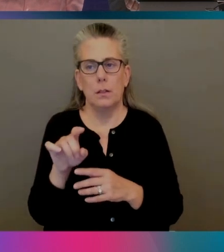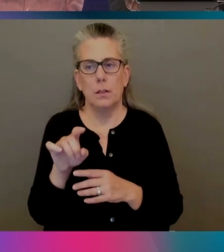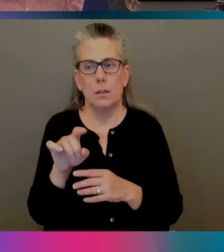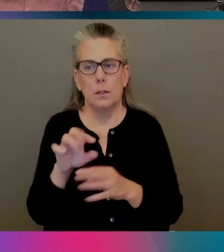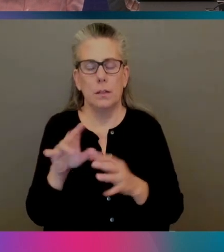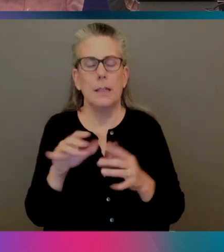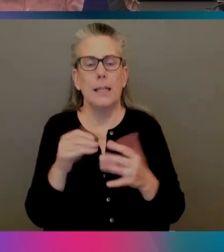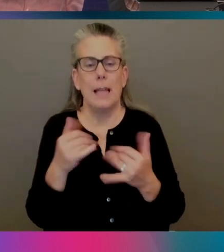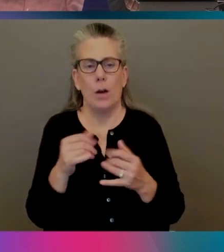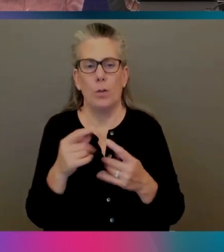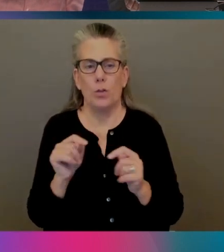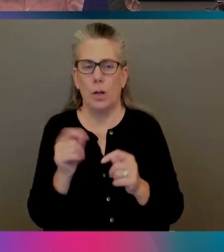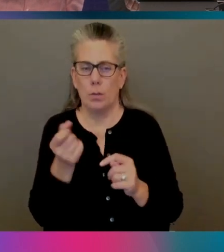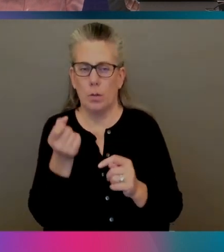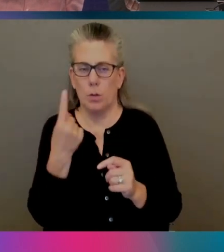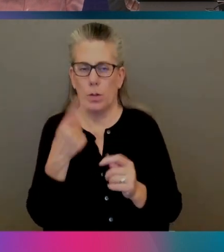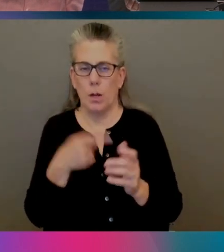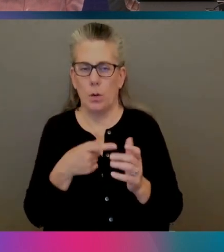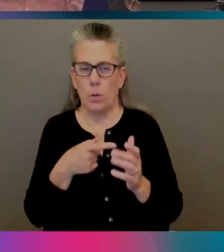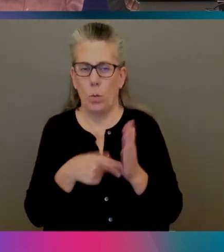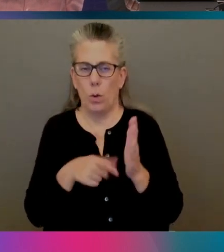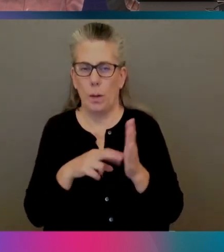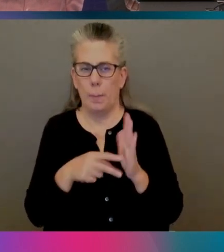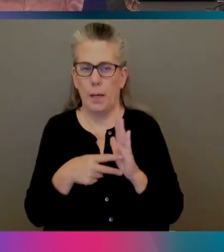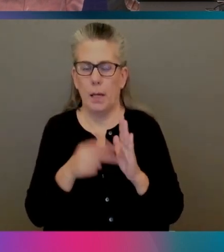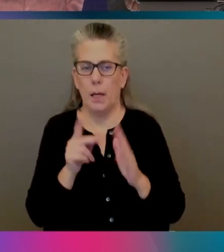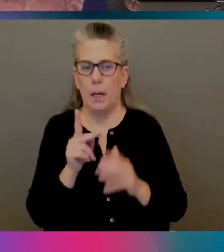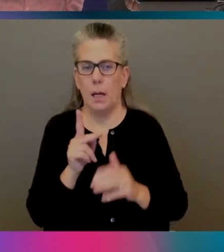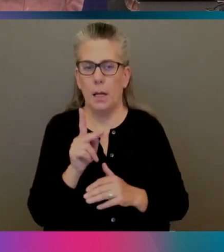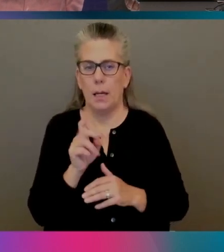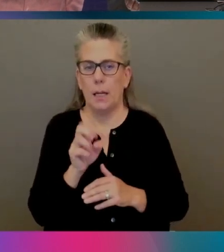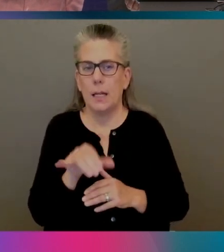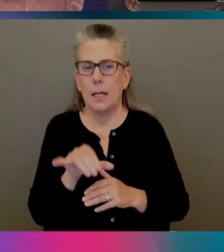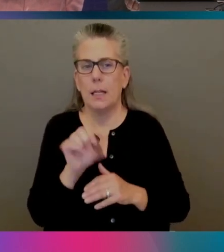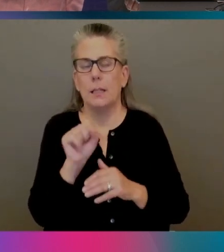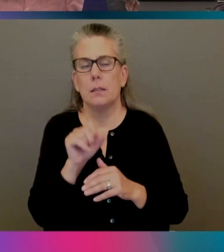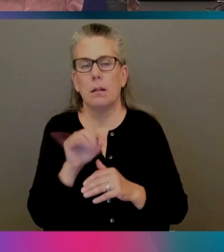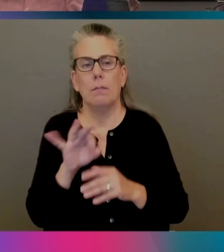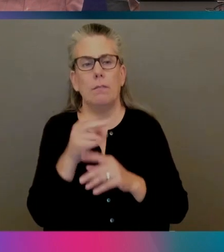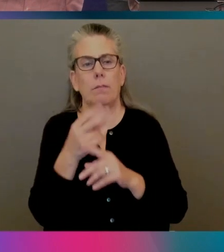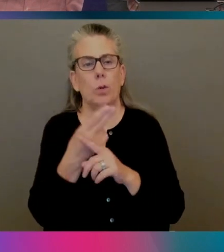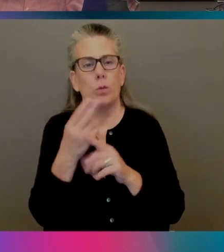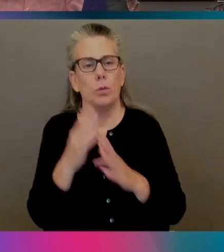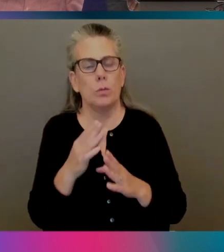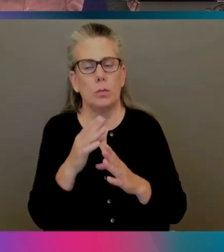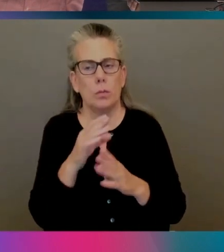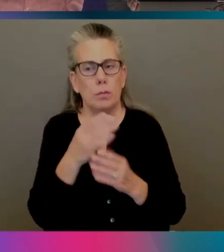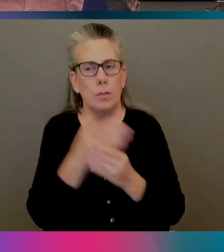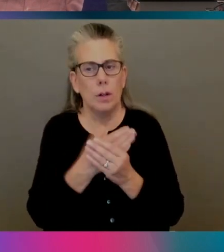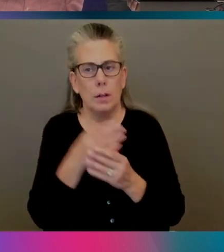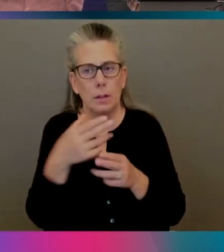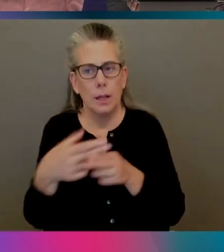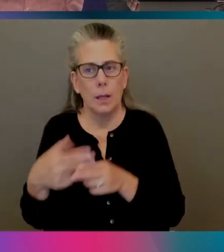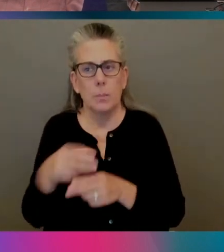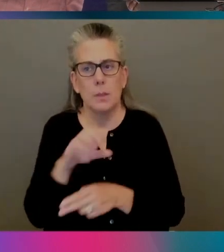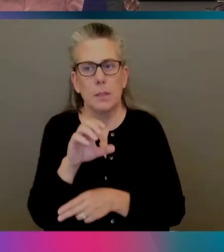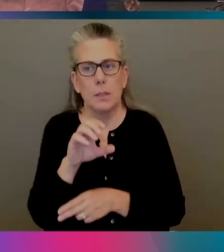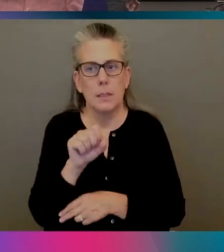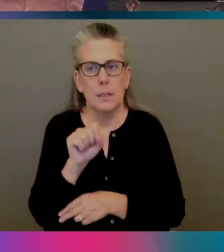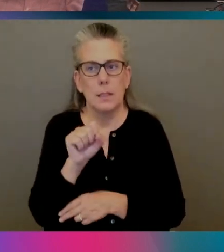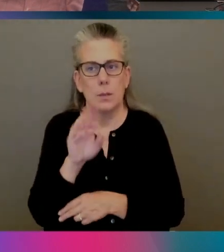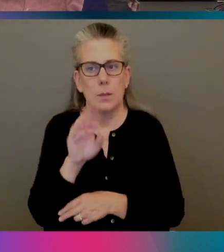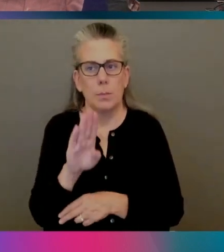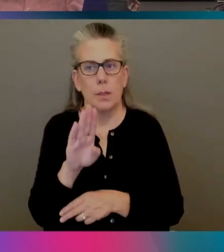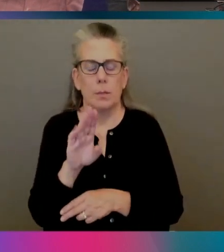intent. So keys of the JSON file used as column names of the CSV file. I'll take